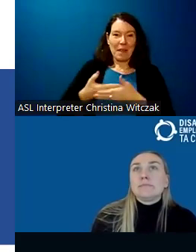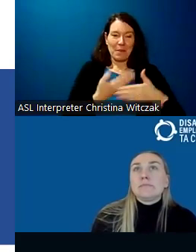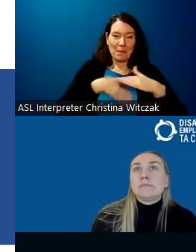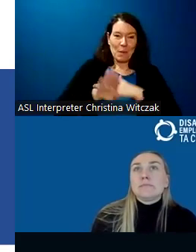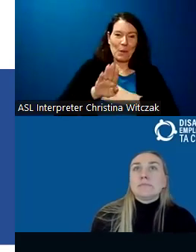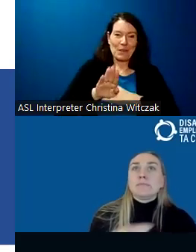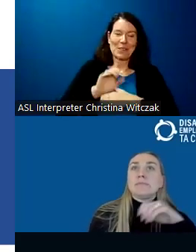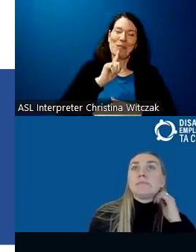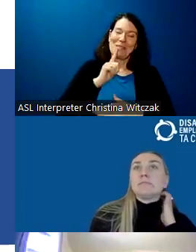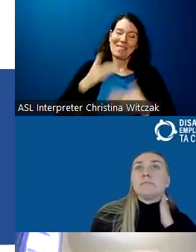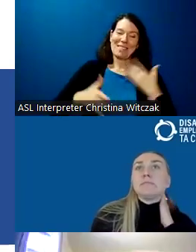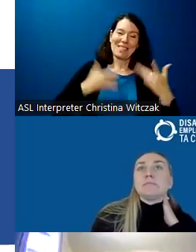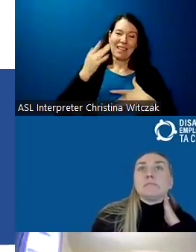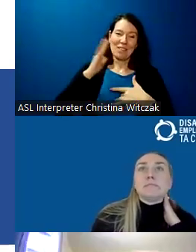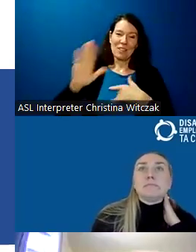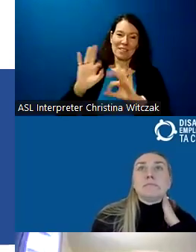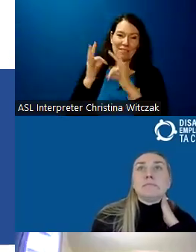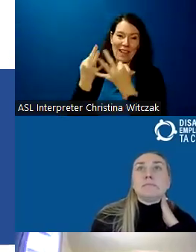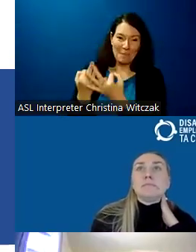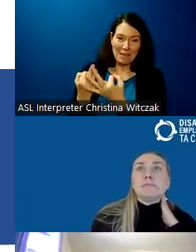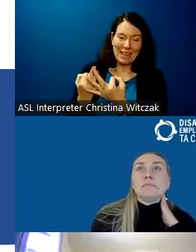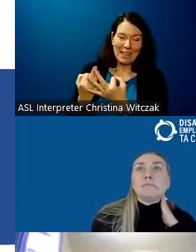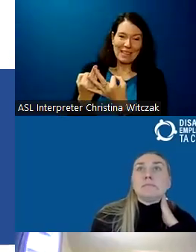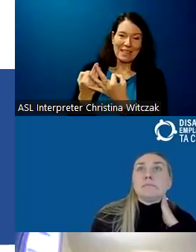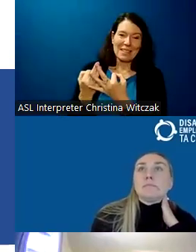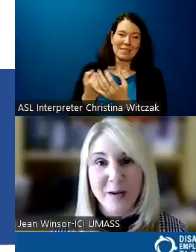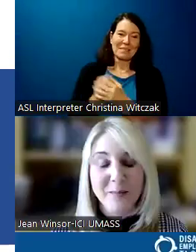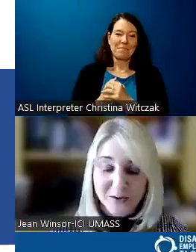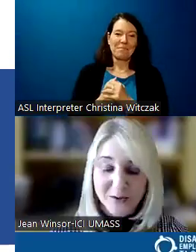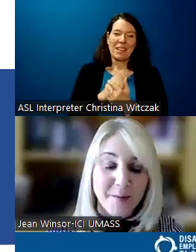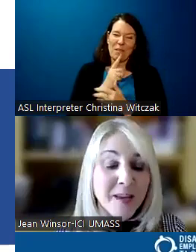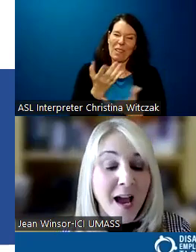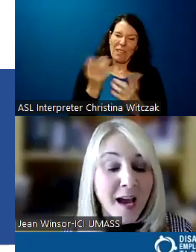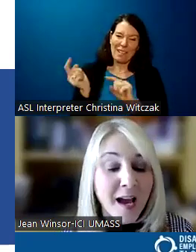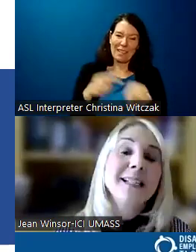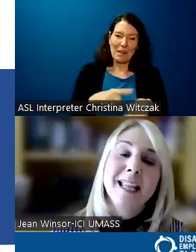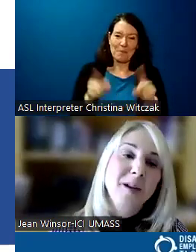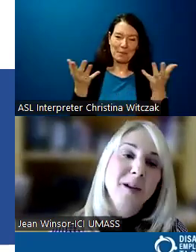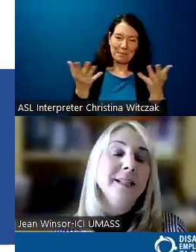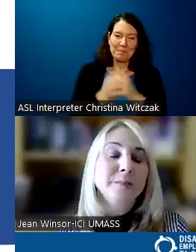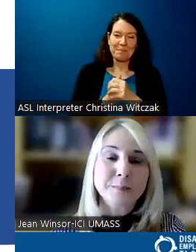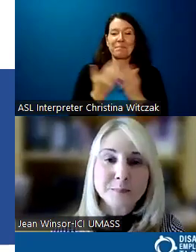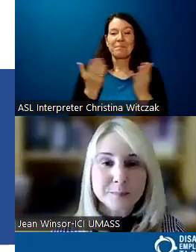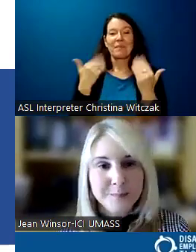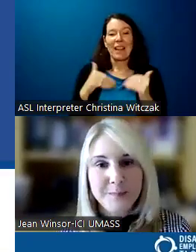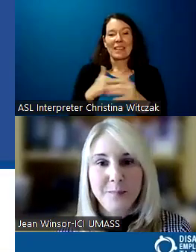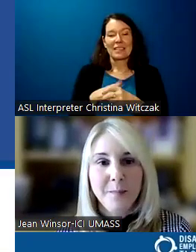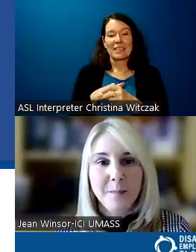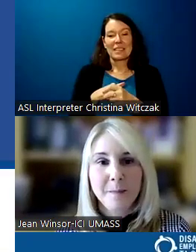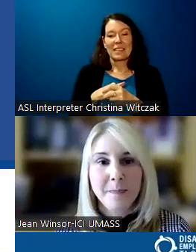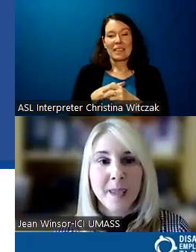we're really excited for him, but know that he wanted to be, he really did want to be here today. Next slide, please.